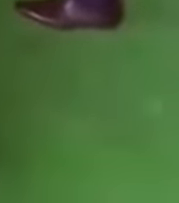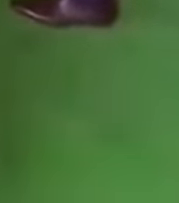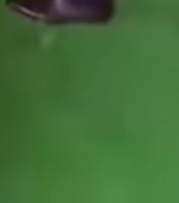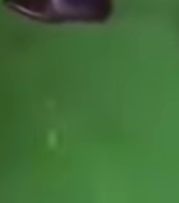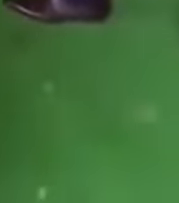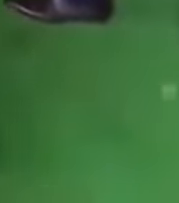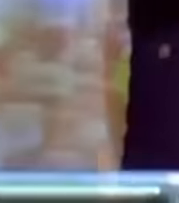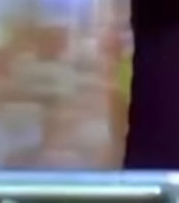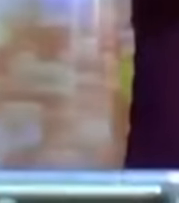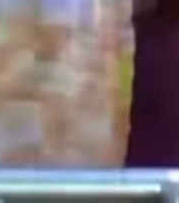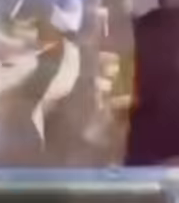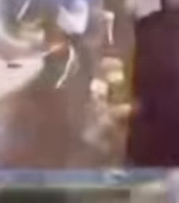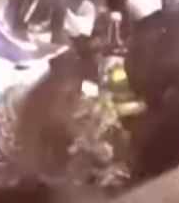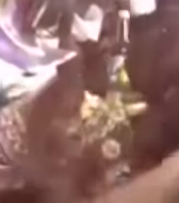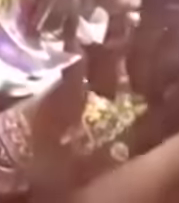Receive your miracle!